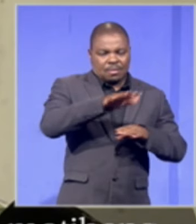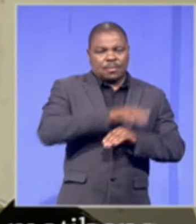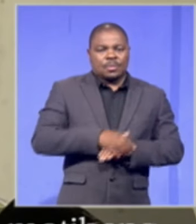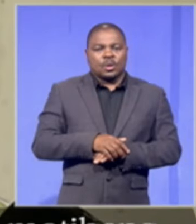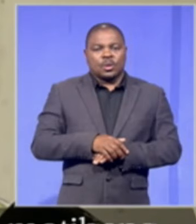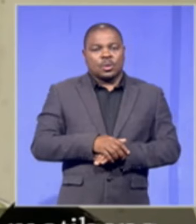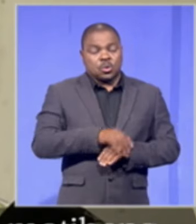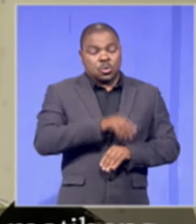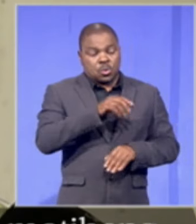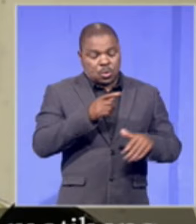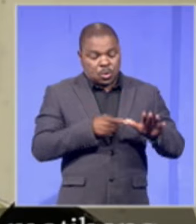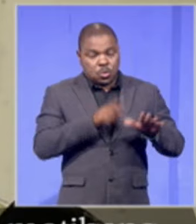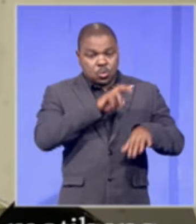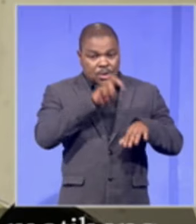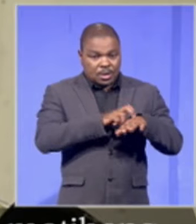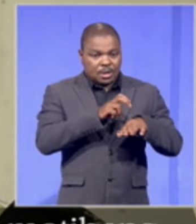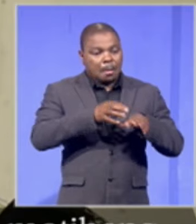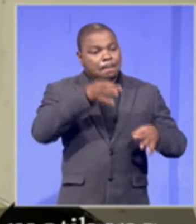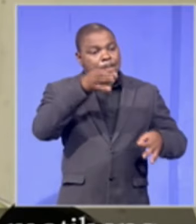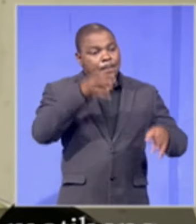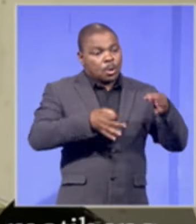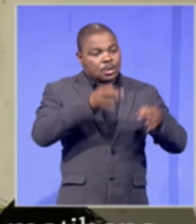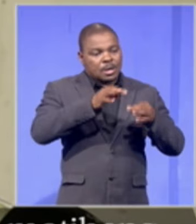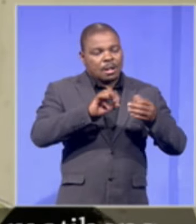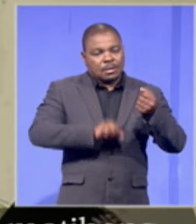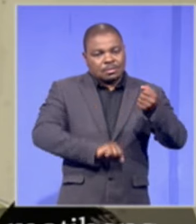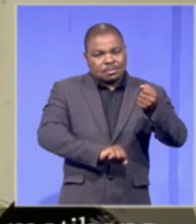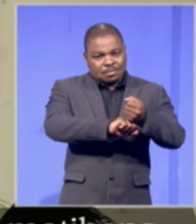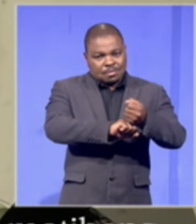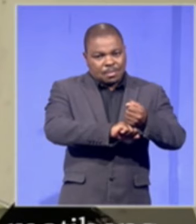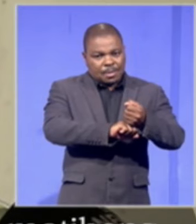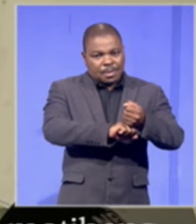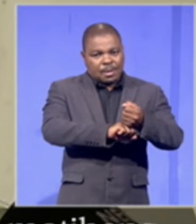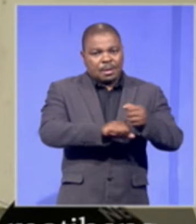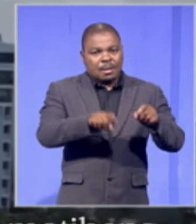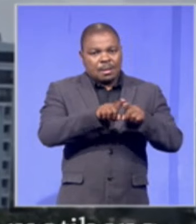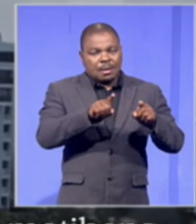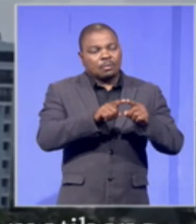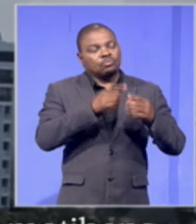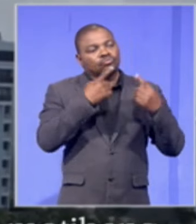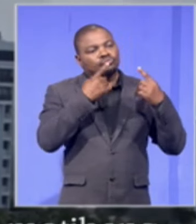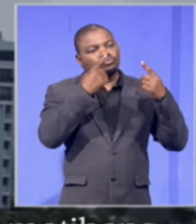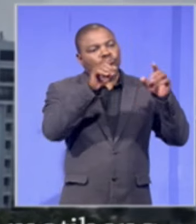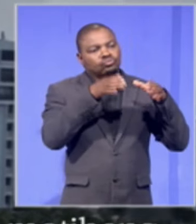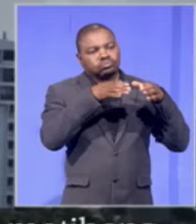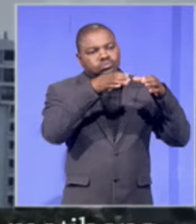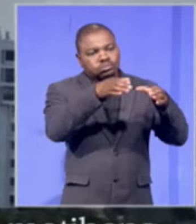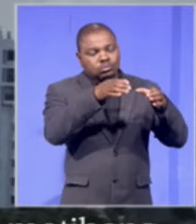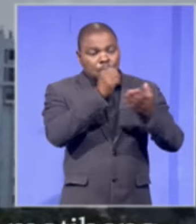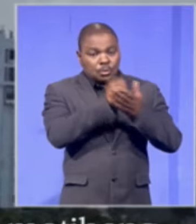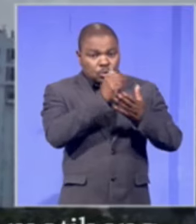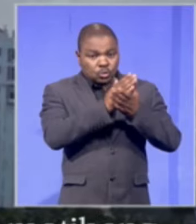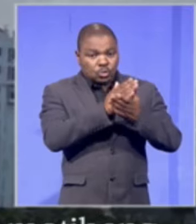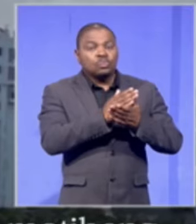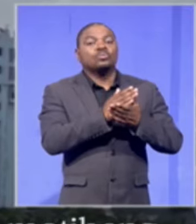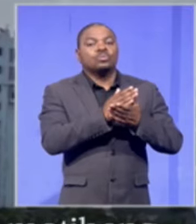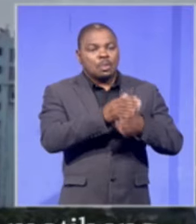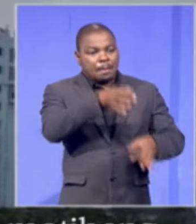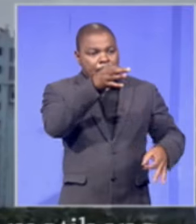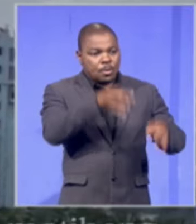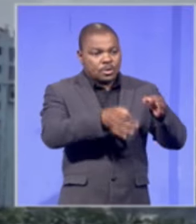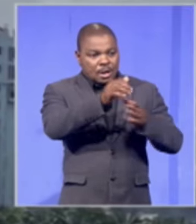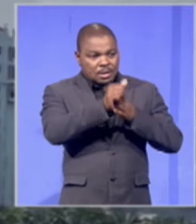need also the political backup in terms of the actual mission, making sure that there is political